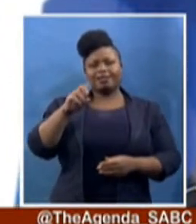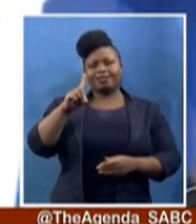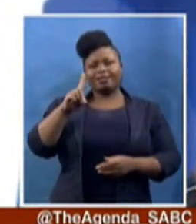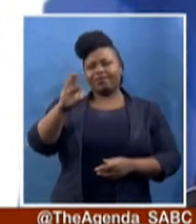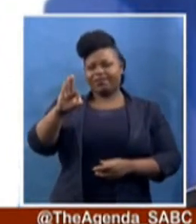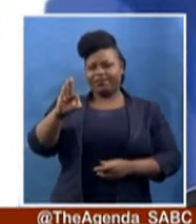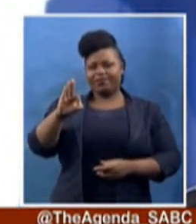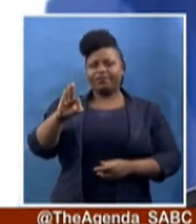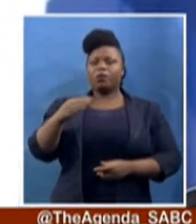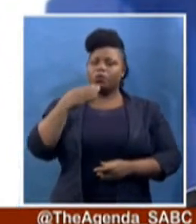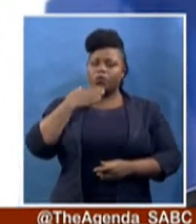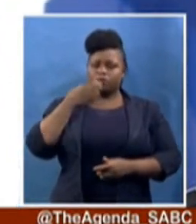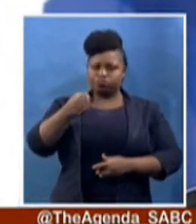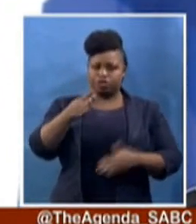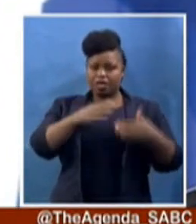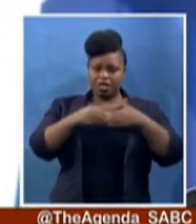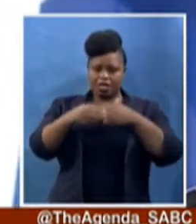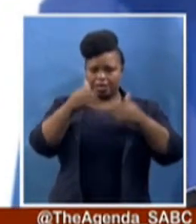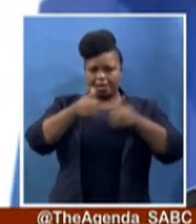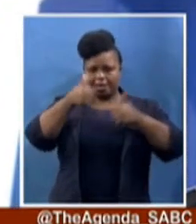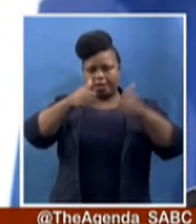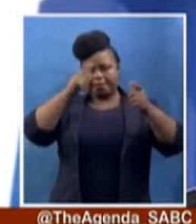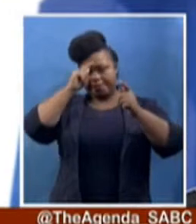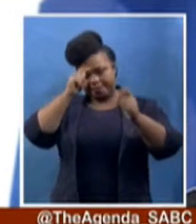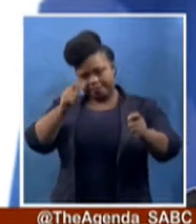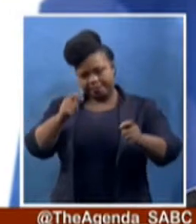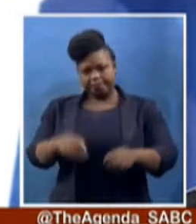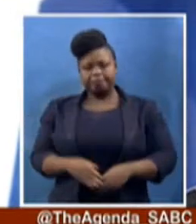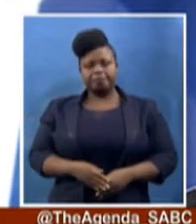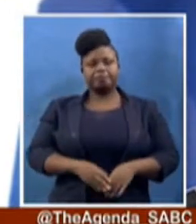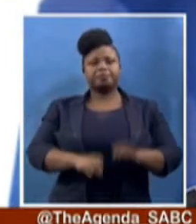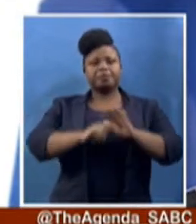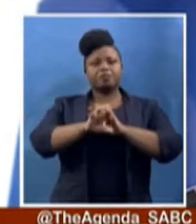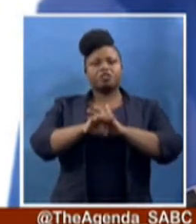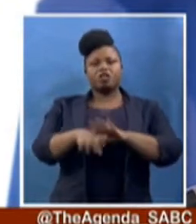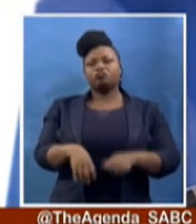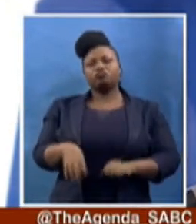members of the media, and fellow South Africans.